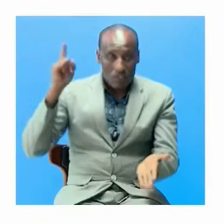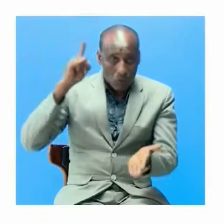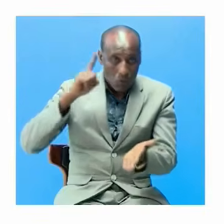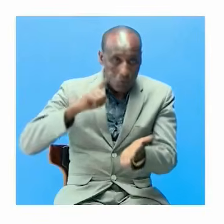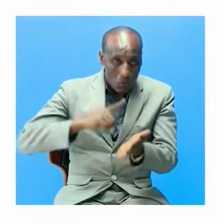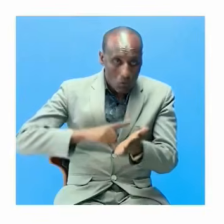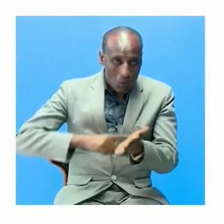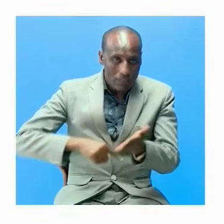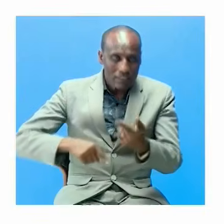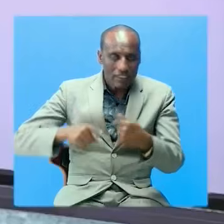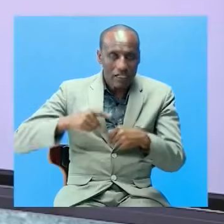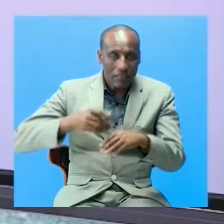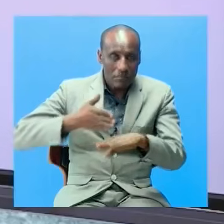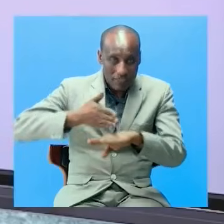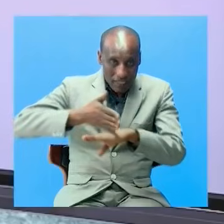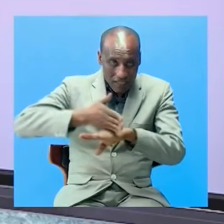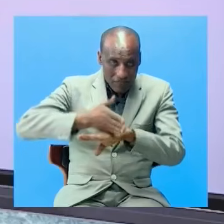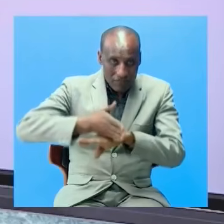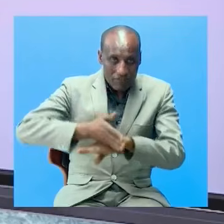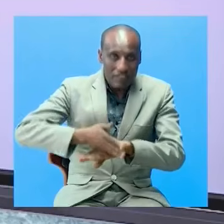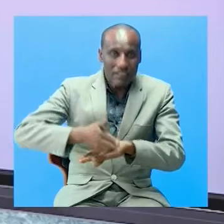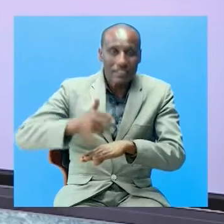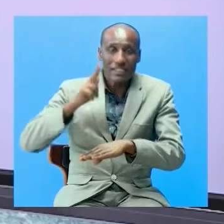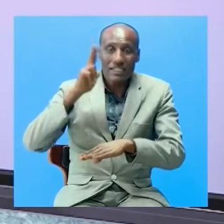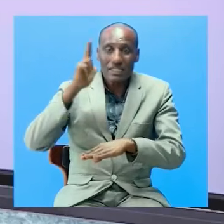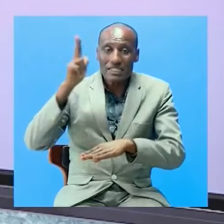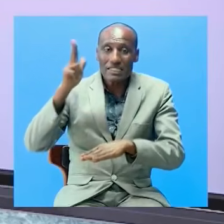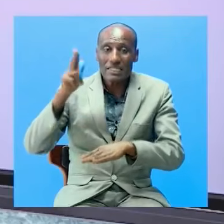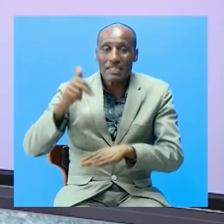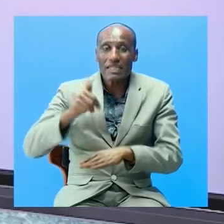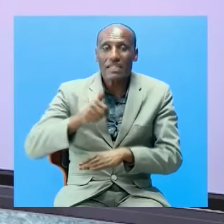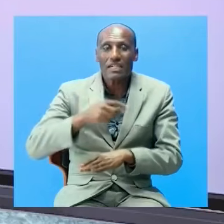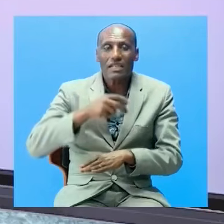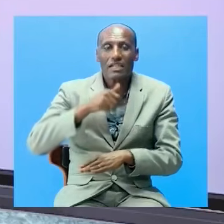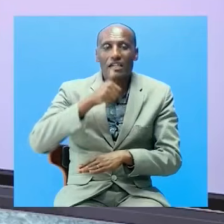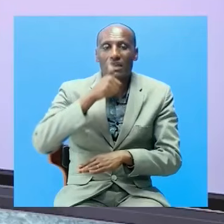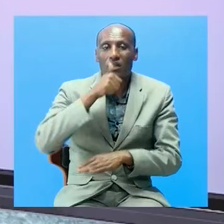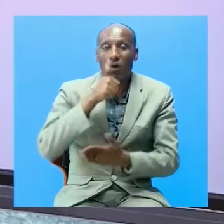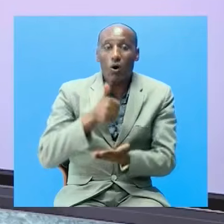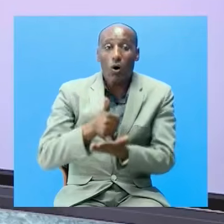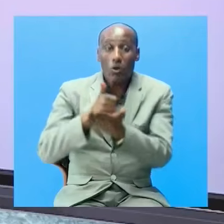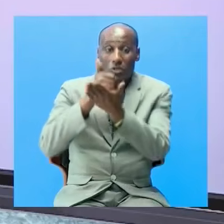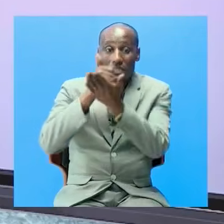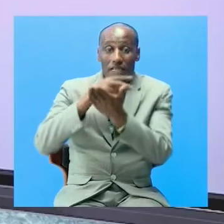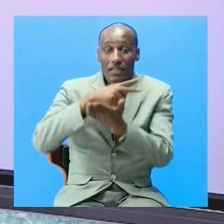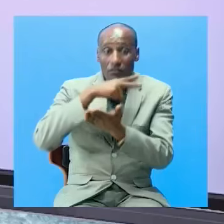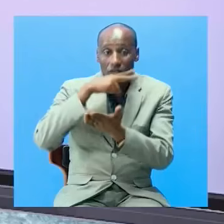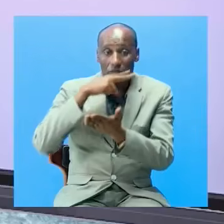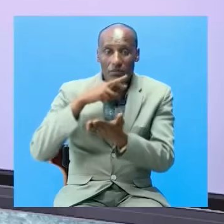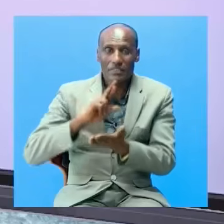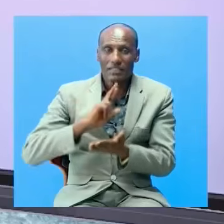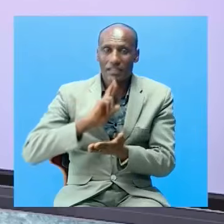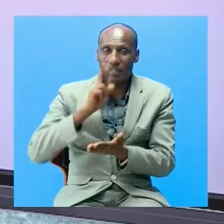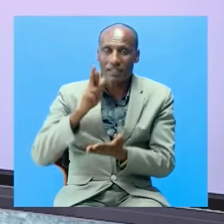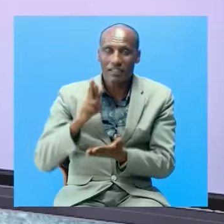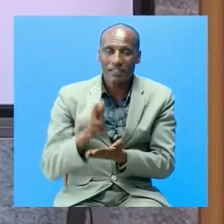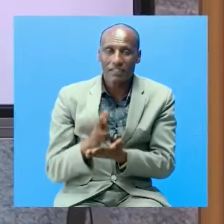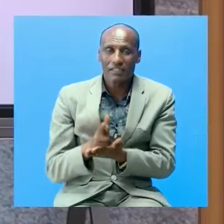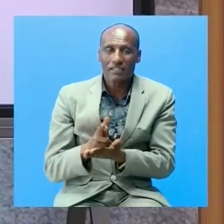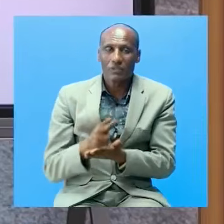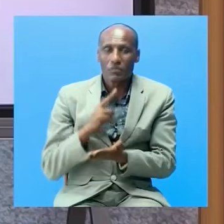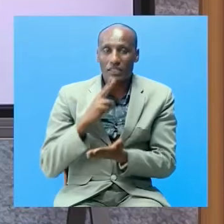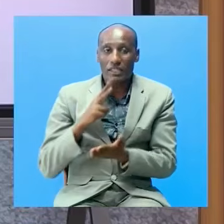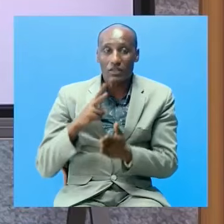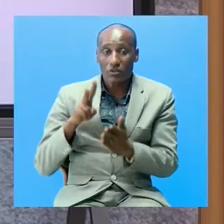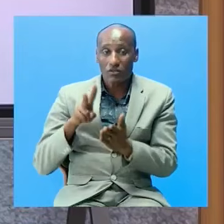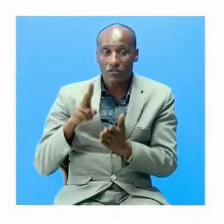good. Then, what comes after these three verbs or these three auxiliaries is, let's see. The first